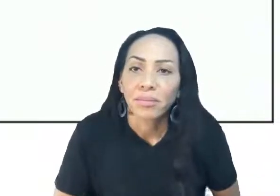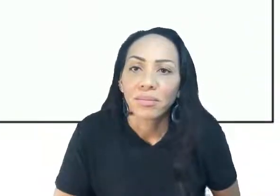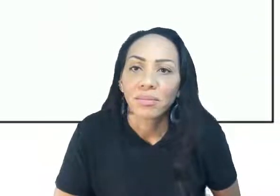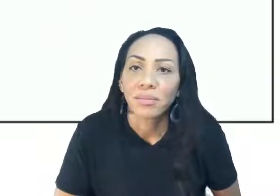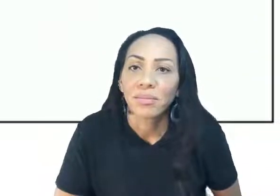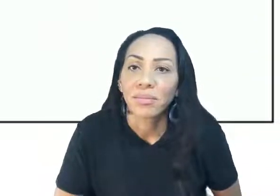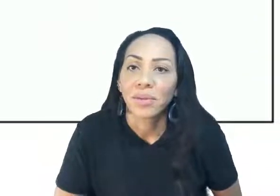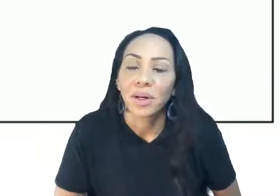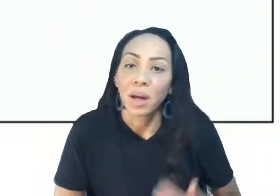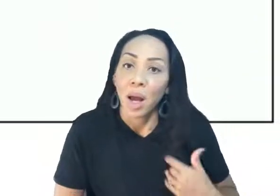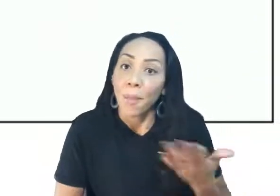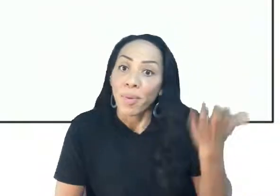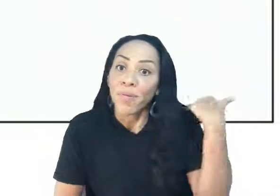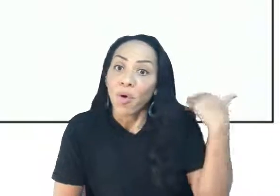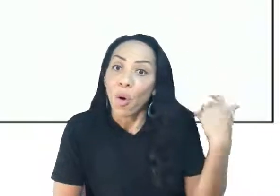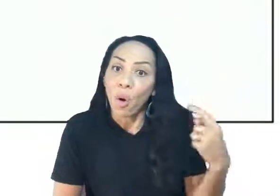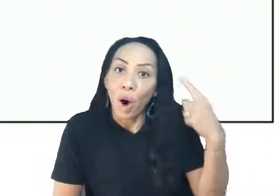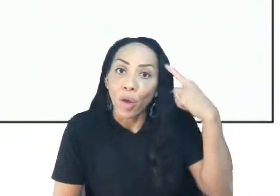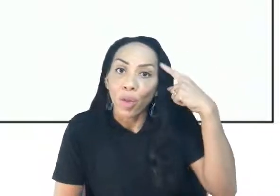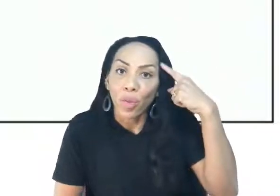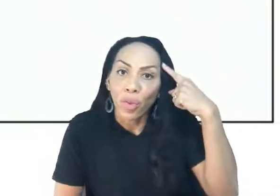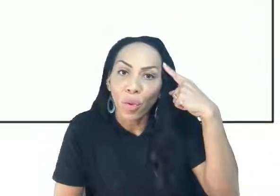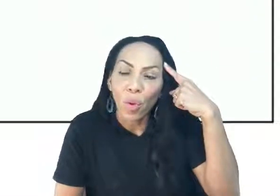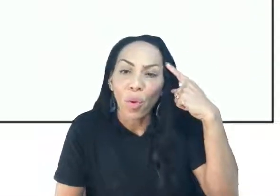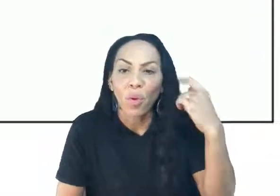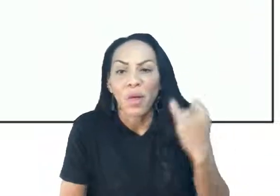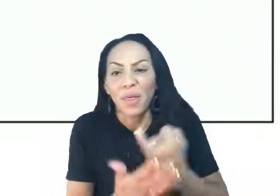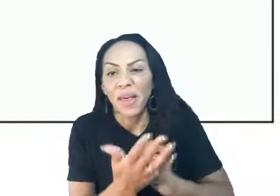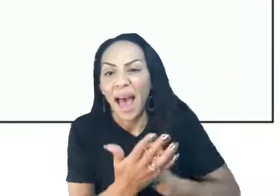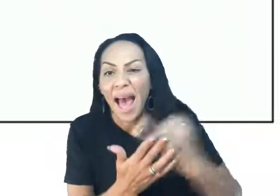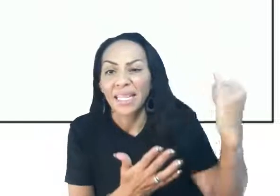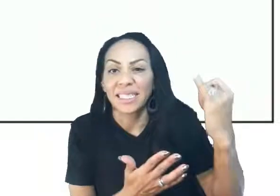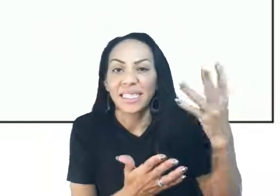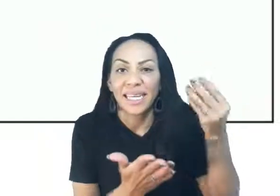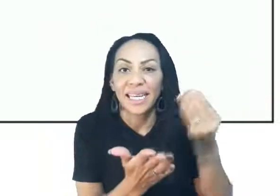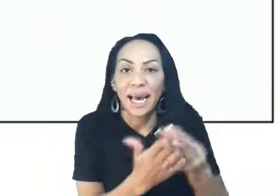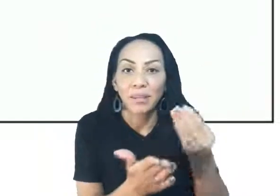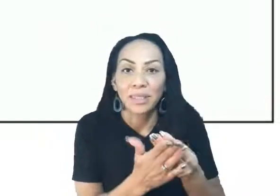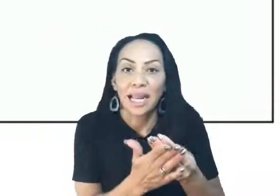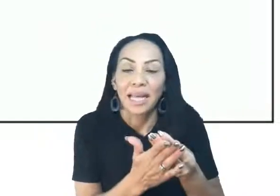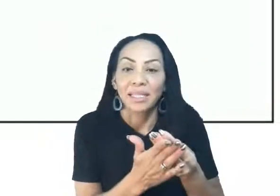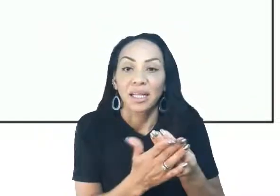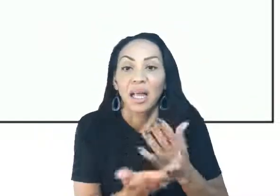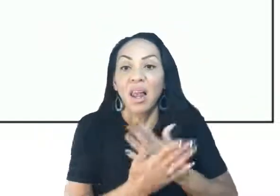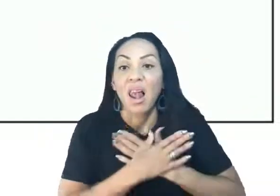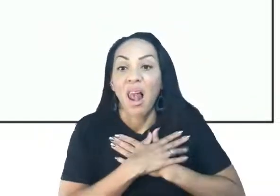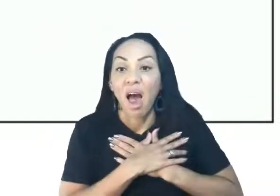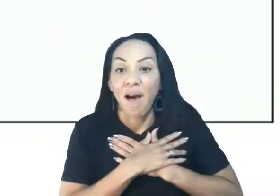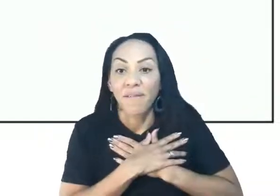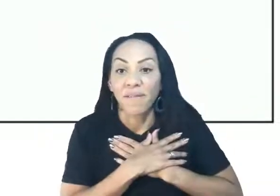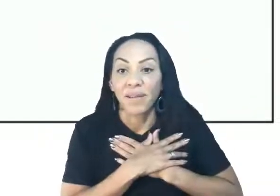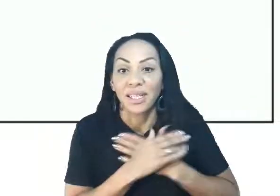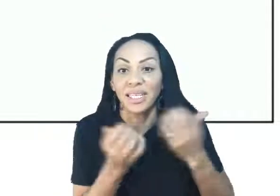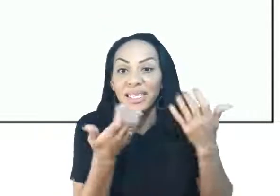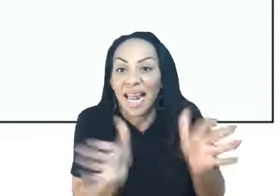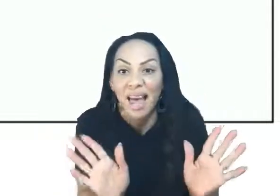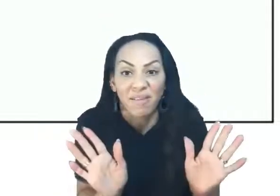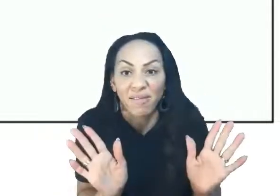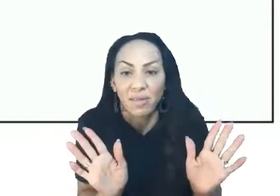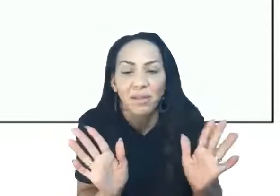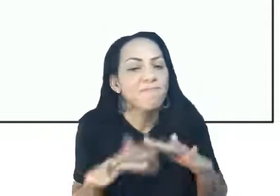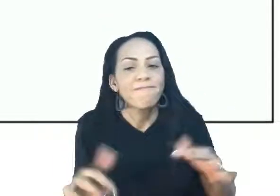I used to think that the most anti-capitalist gesture left had to do with love, but now I see I was wrong. The